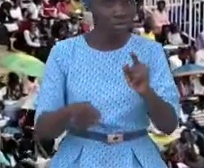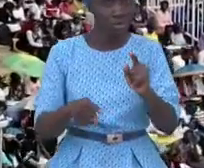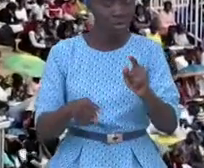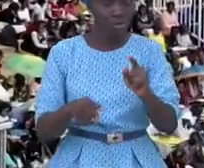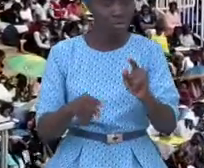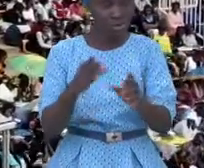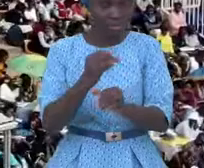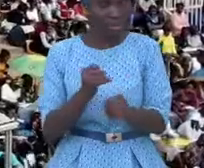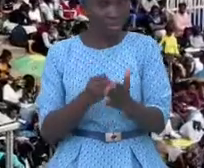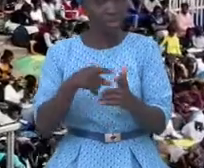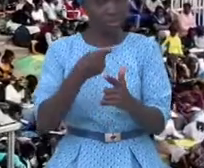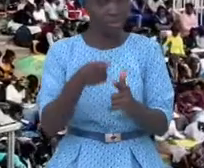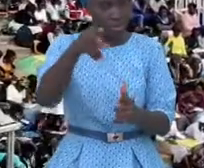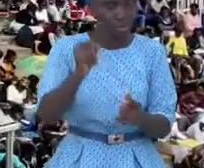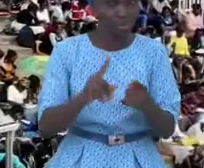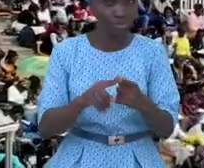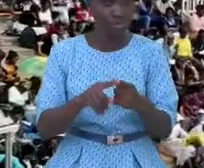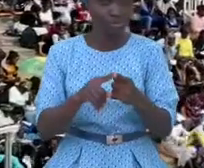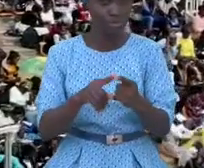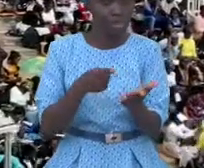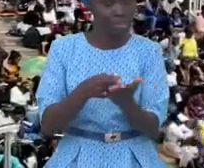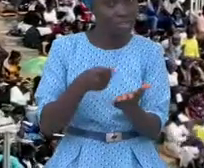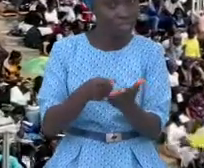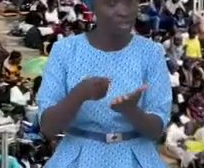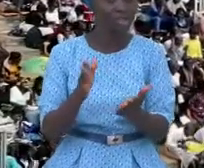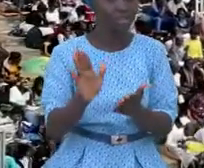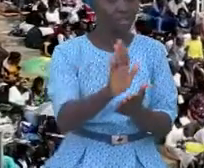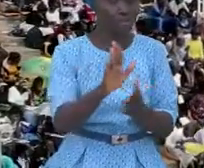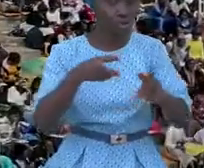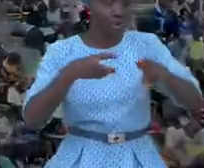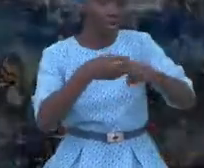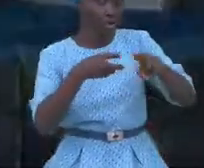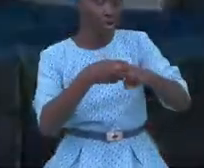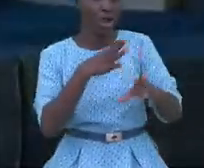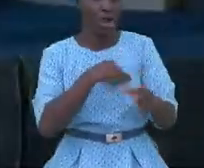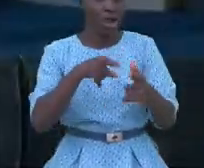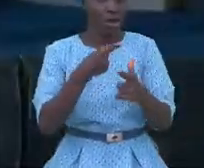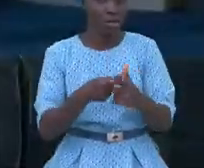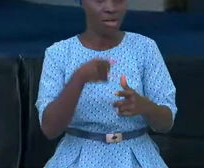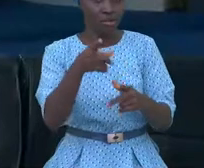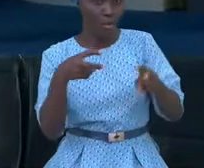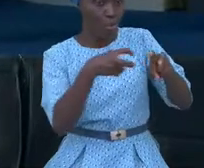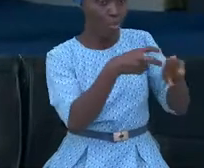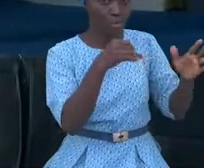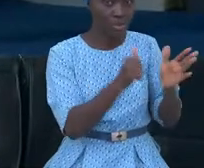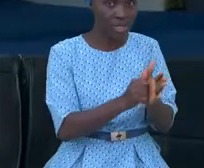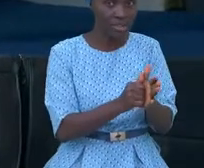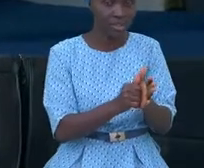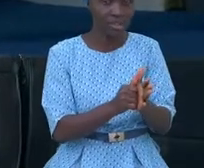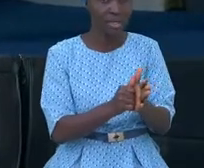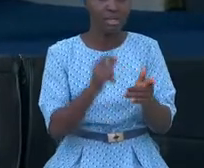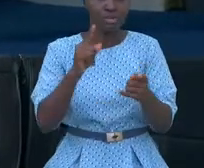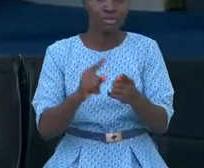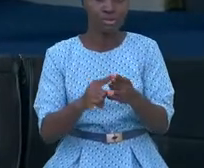your plugs and unplug from that dead socket that is not working.